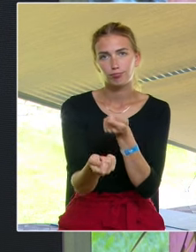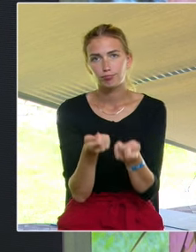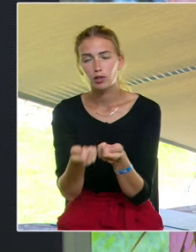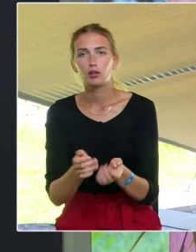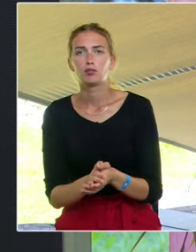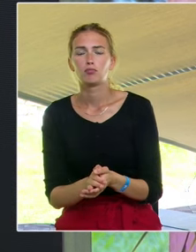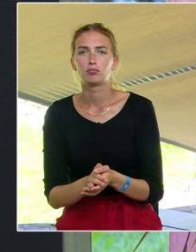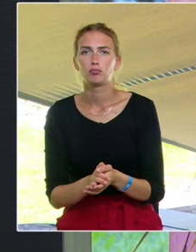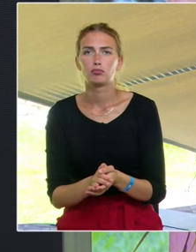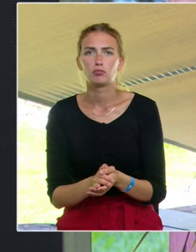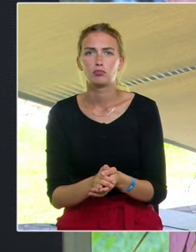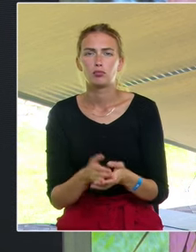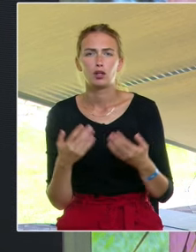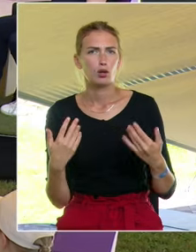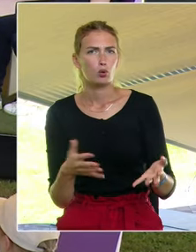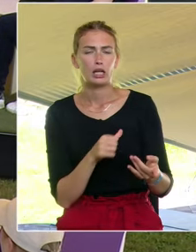seen transforming in the past